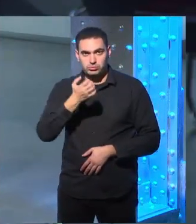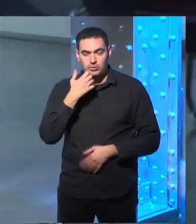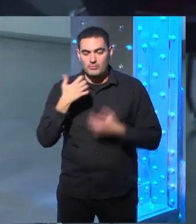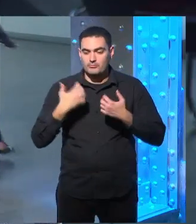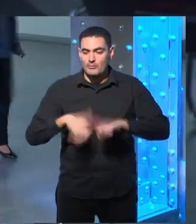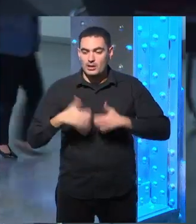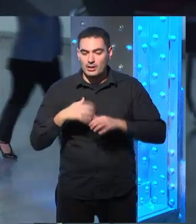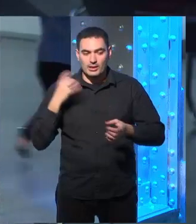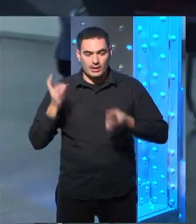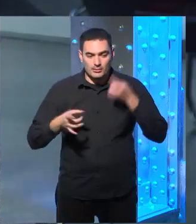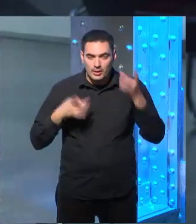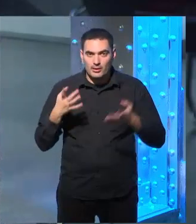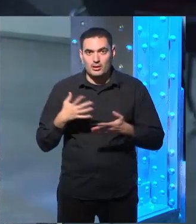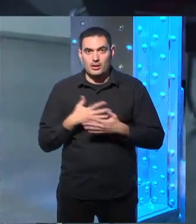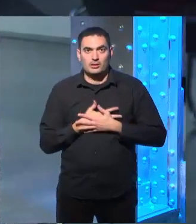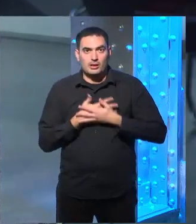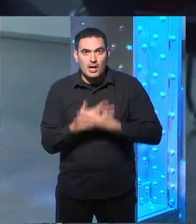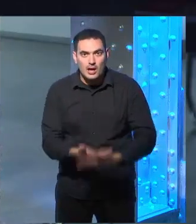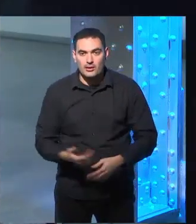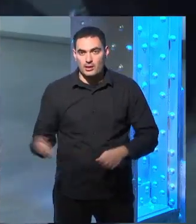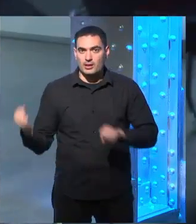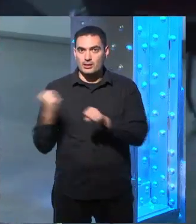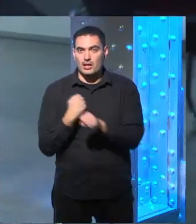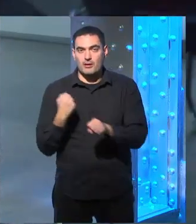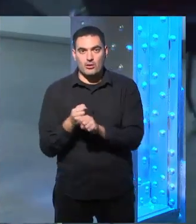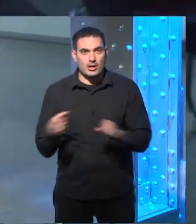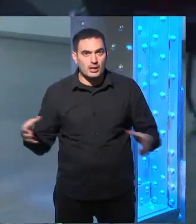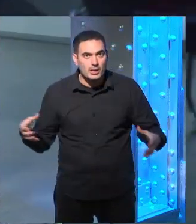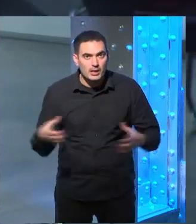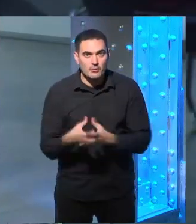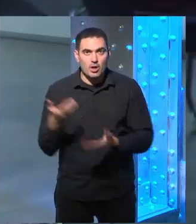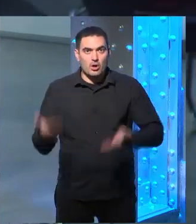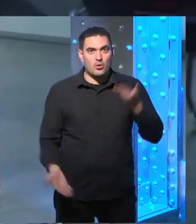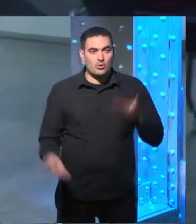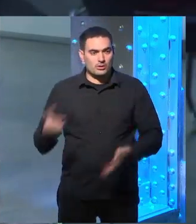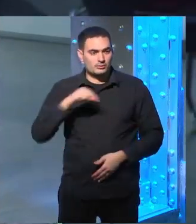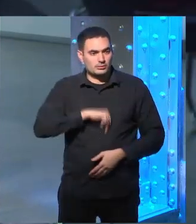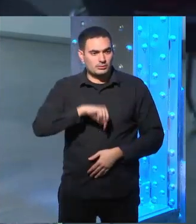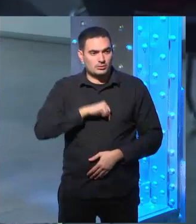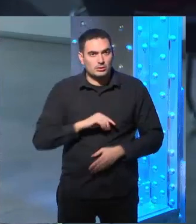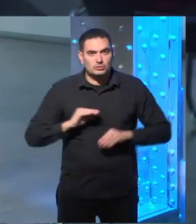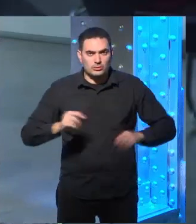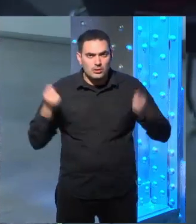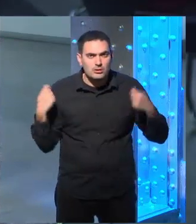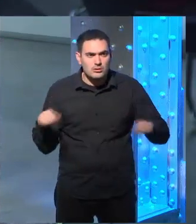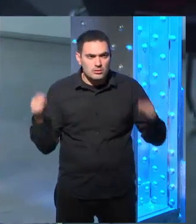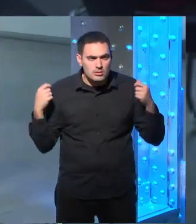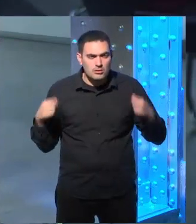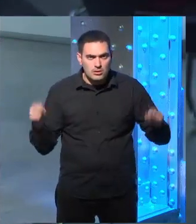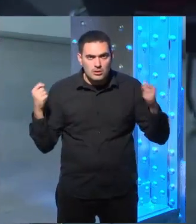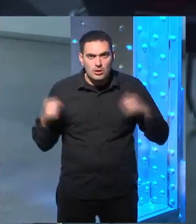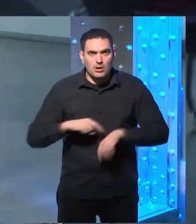our speakers. What distinguishes us from our machines, the generosity, teamwork, the sense of